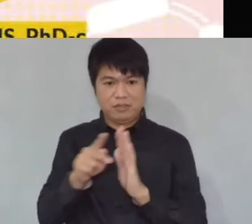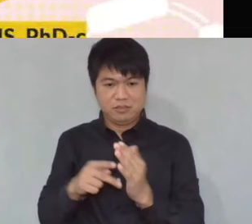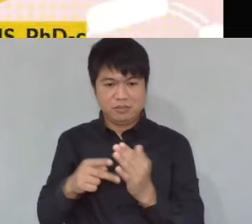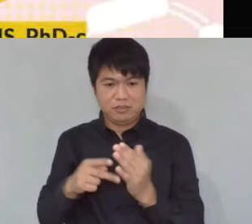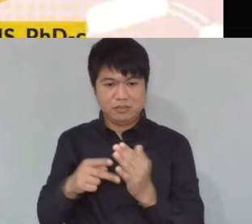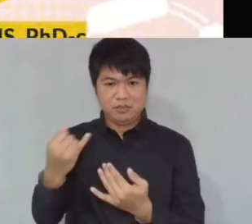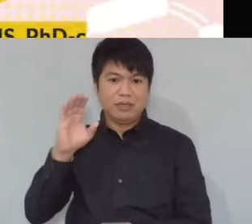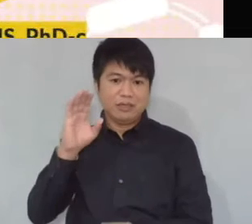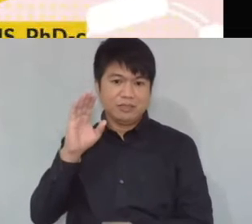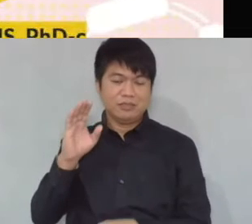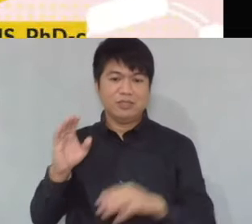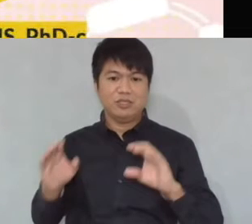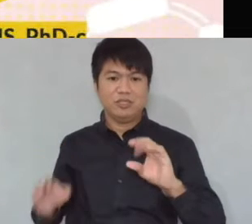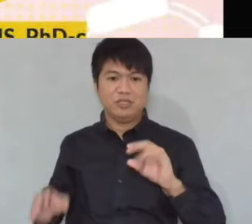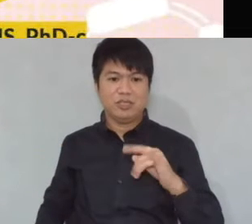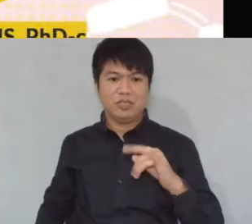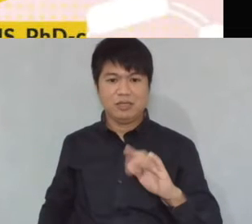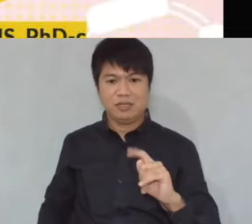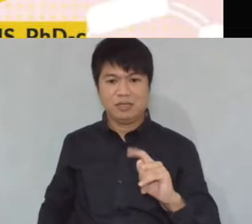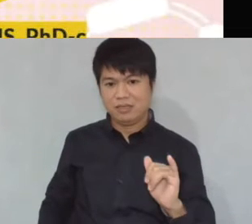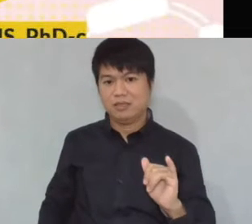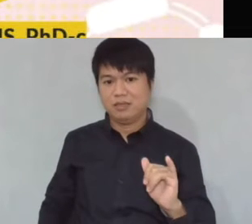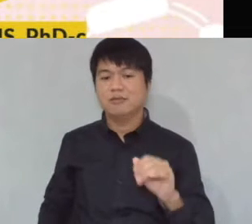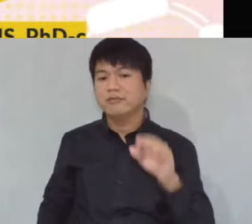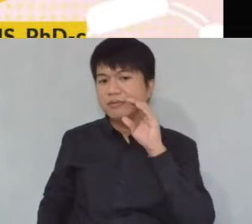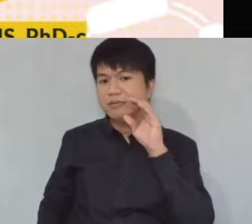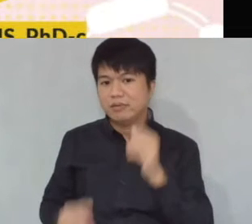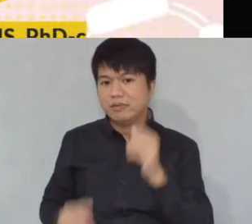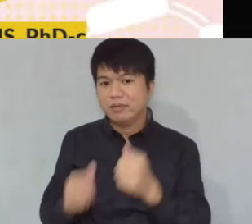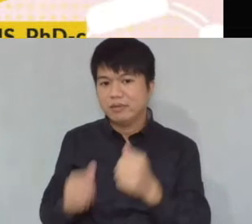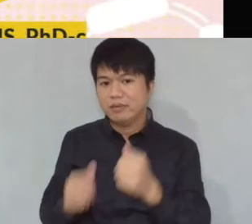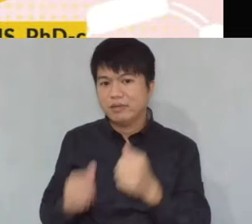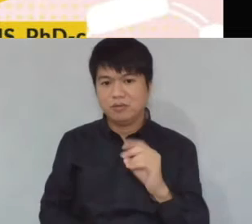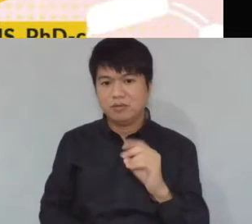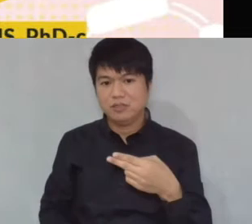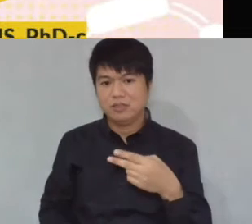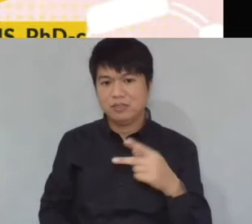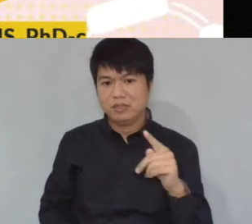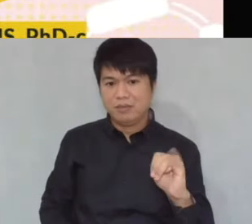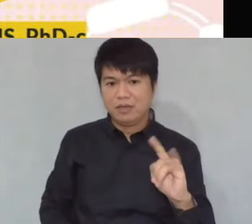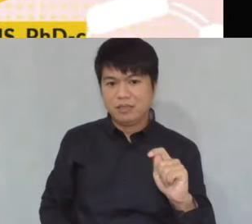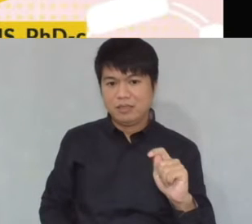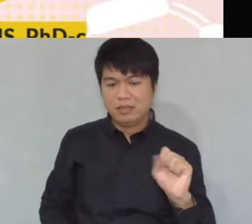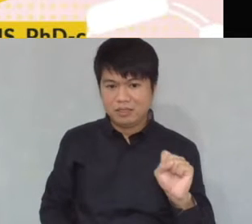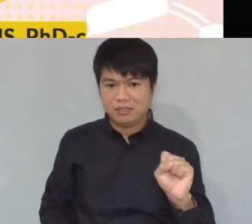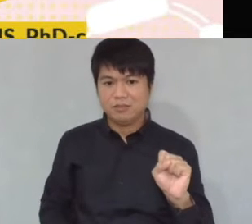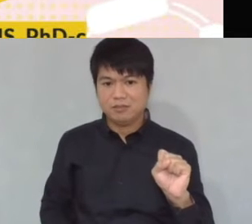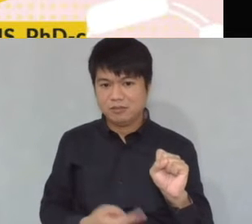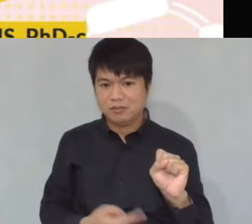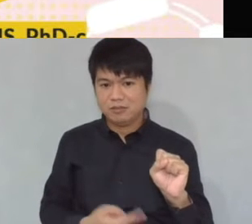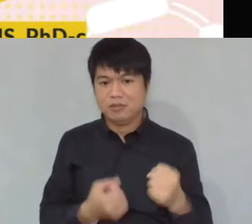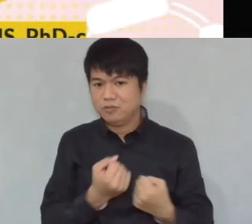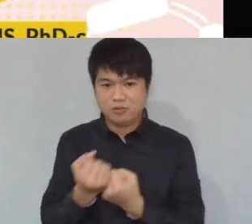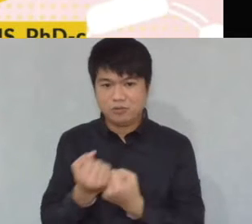Management Division under the DOH Knowledge Management and Information Technology Service, and she is an avid supporter of